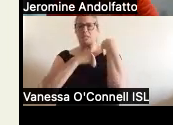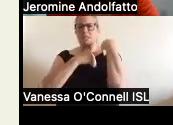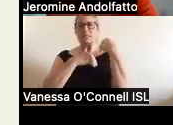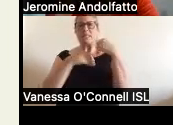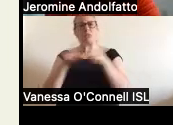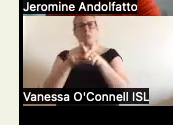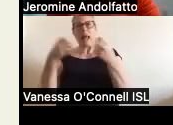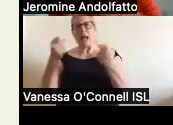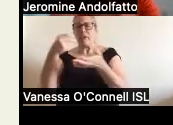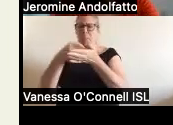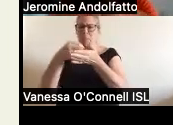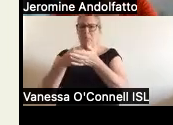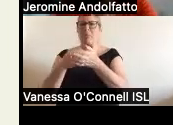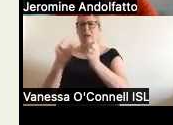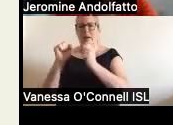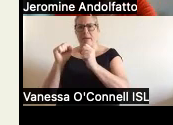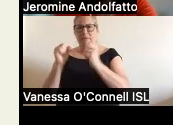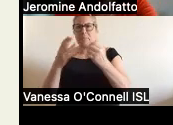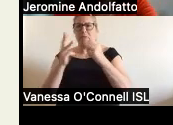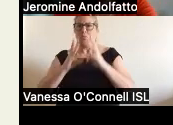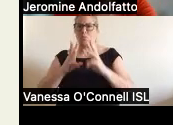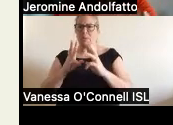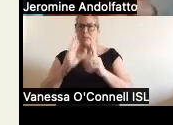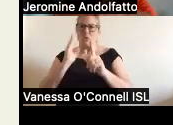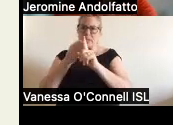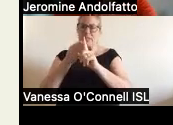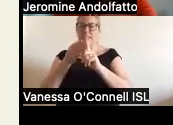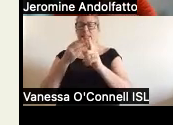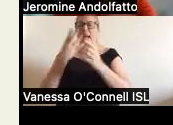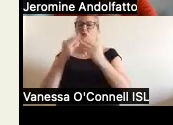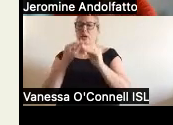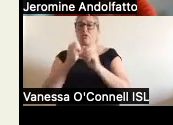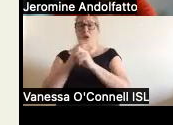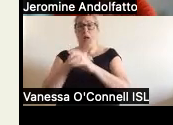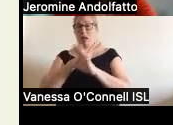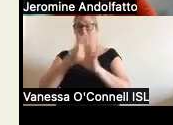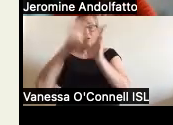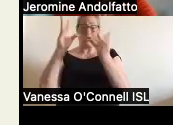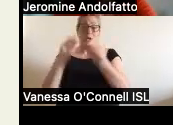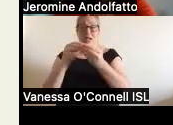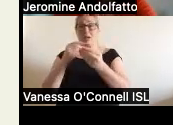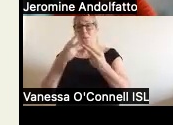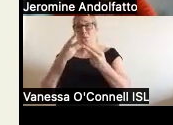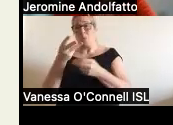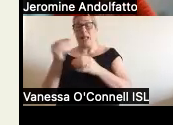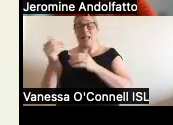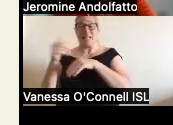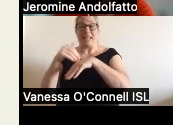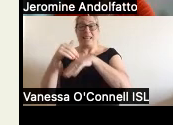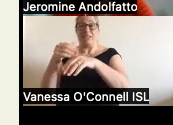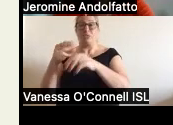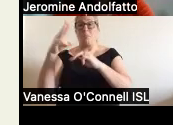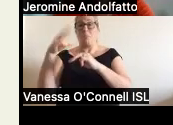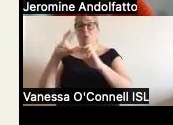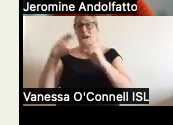elections, address sexism and education efforts. So all of that combined will lead to a more equal representation of women